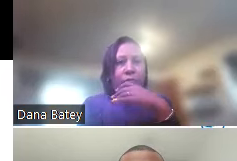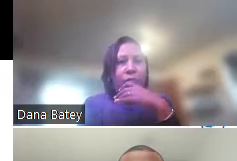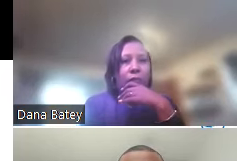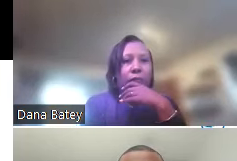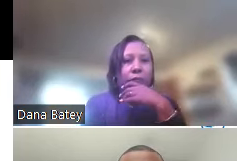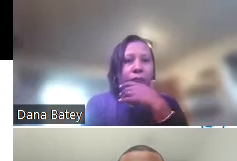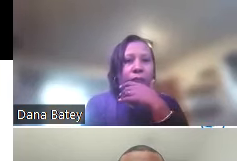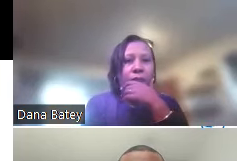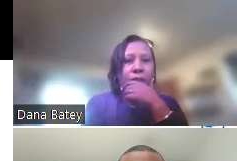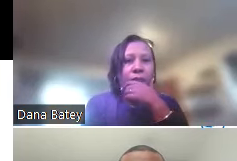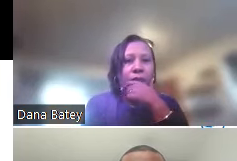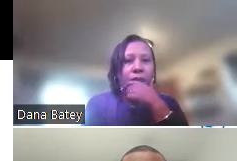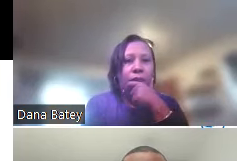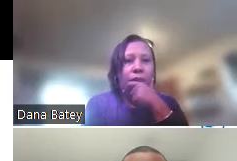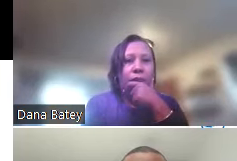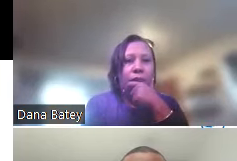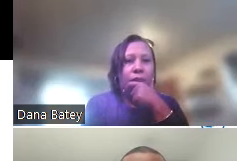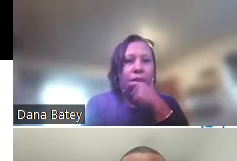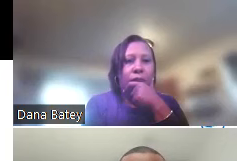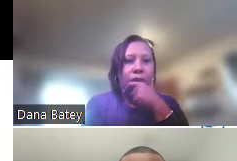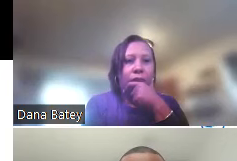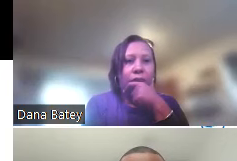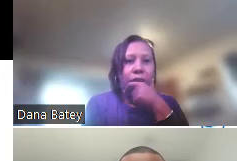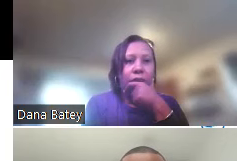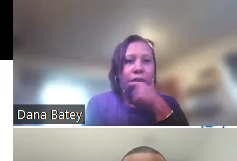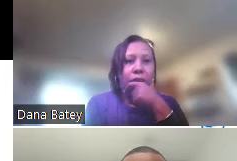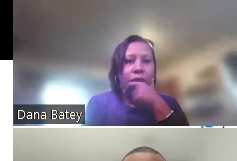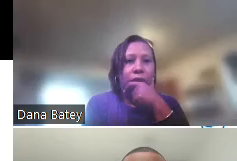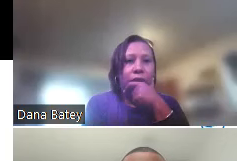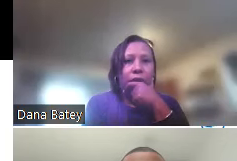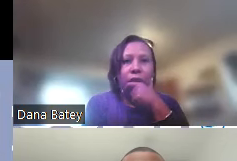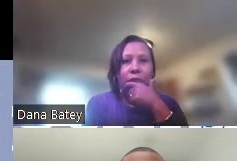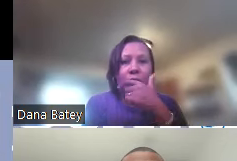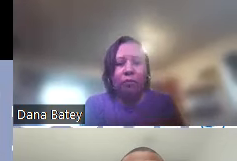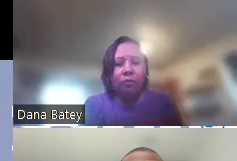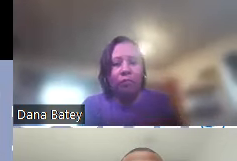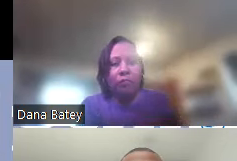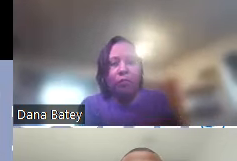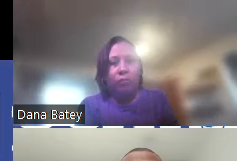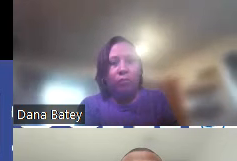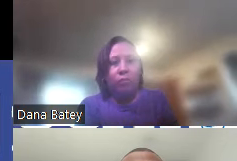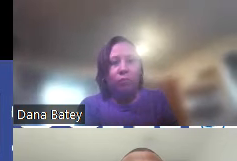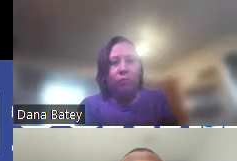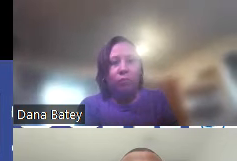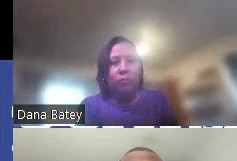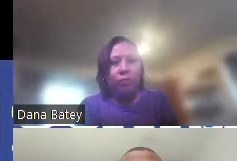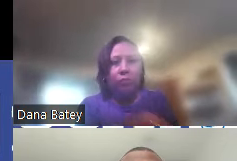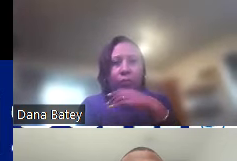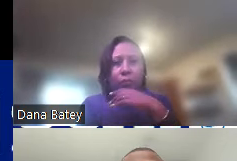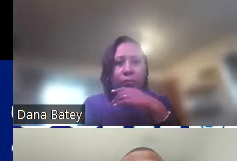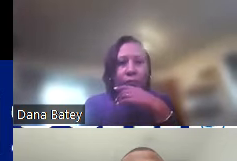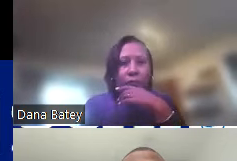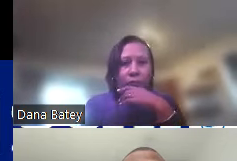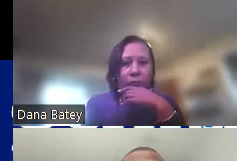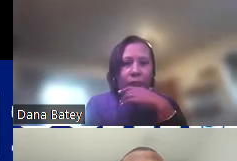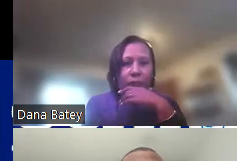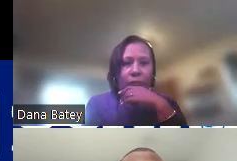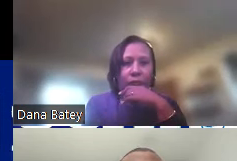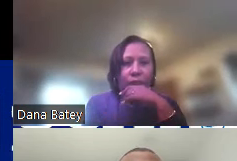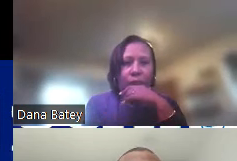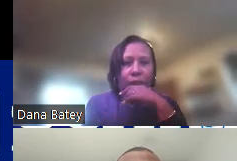very exciting. It's called, the next slide, so I don't mess up the acronym, is the